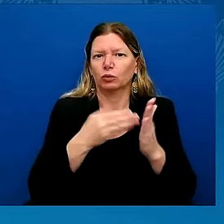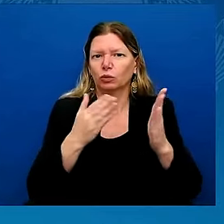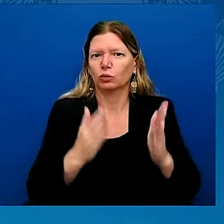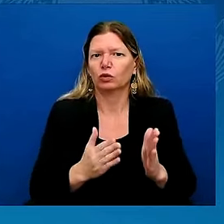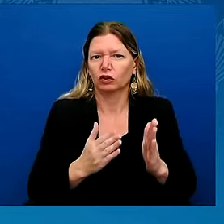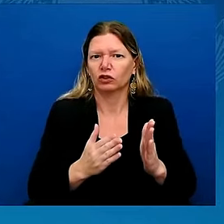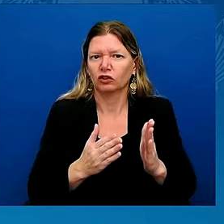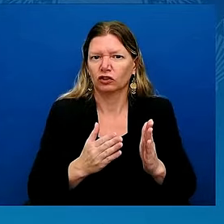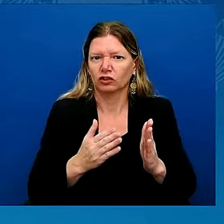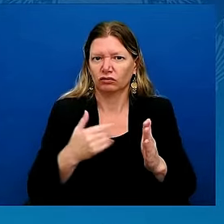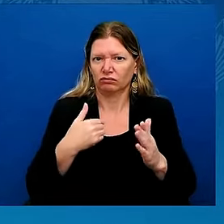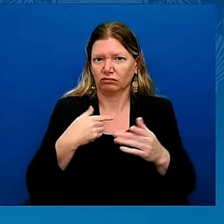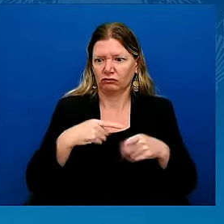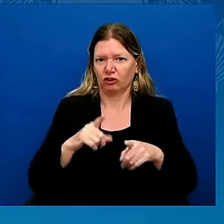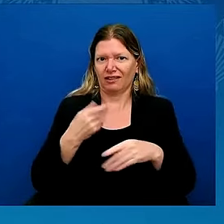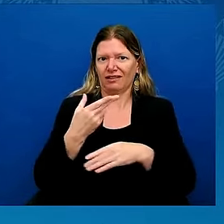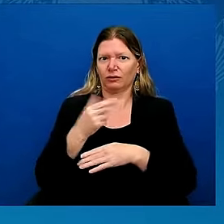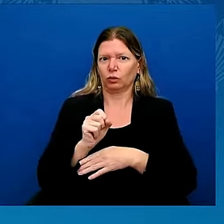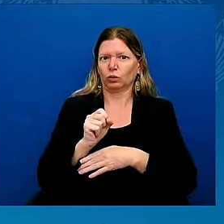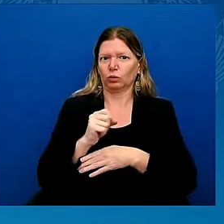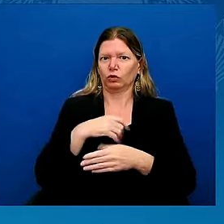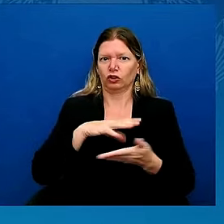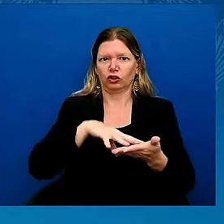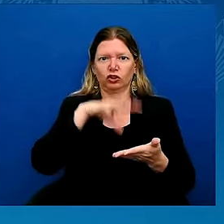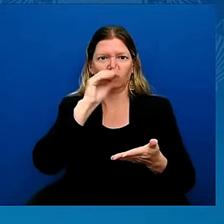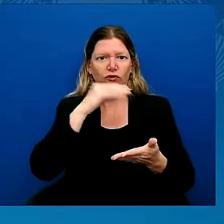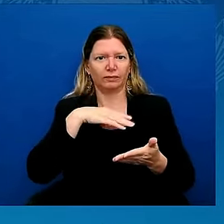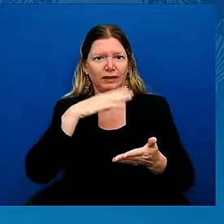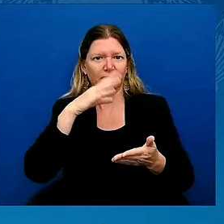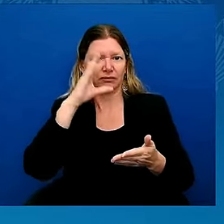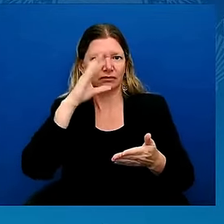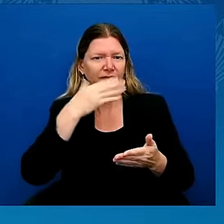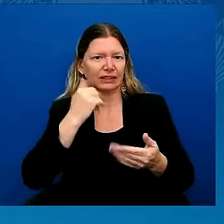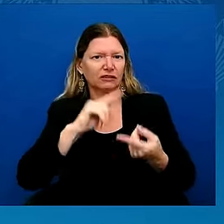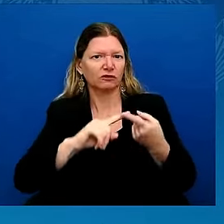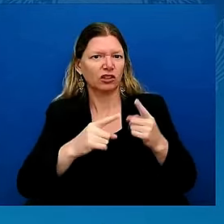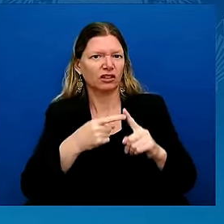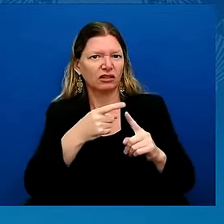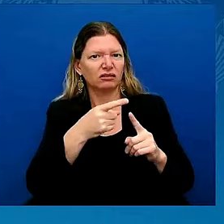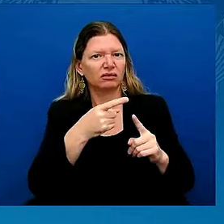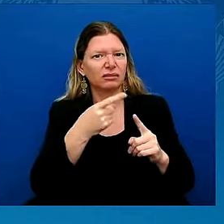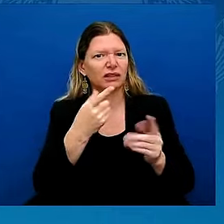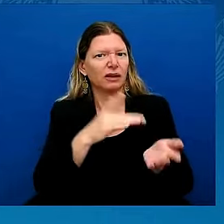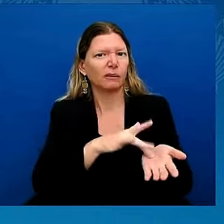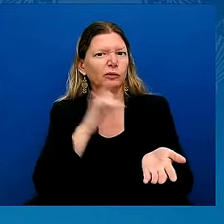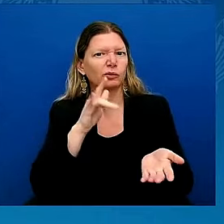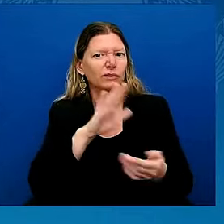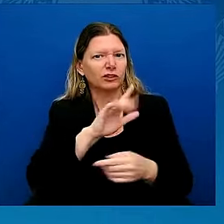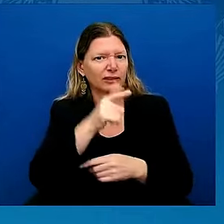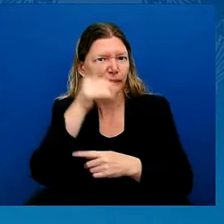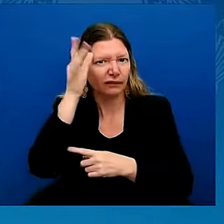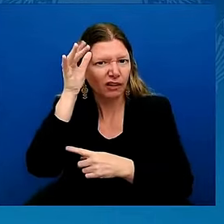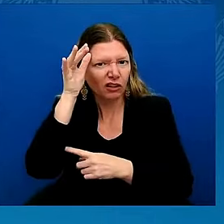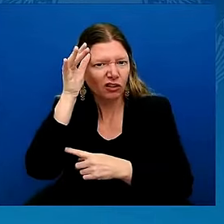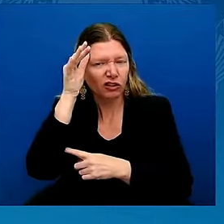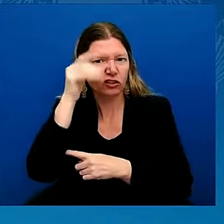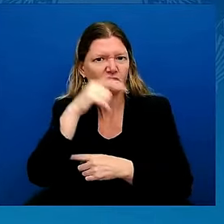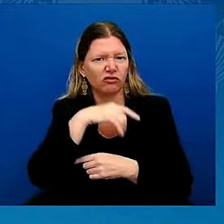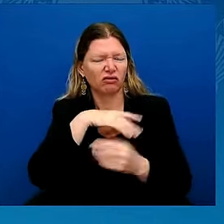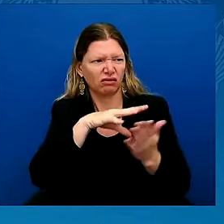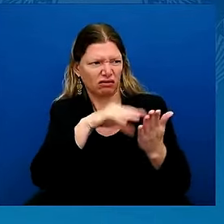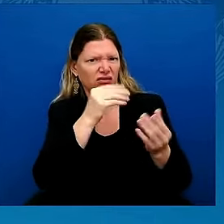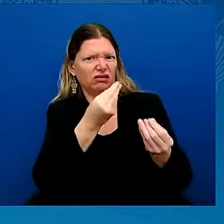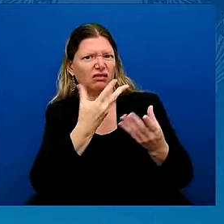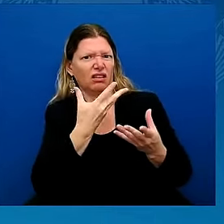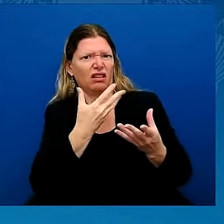being abused, being molested by her stepfather. And when I learned about it, I told her she had to come live with us. And I called my mother, and my